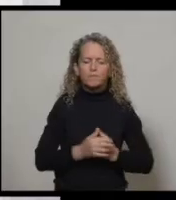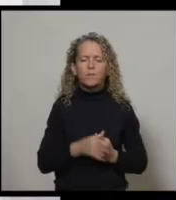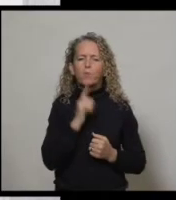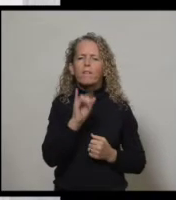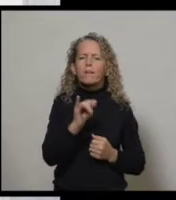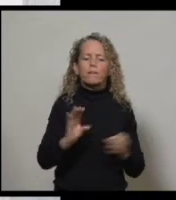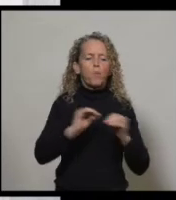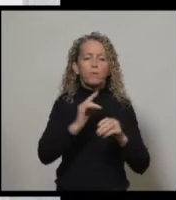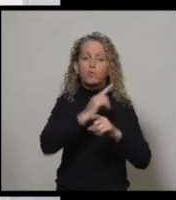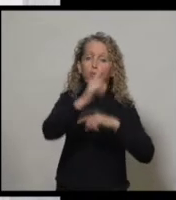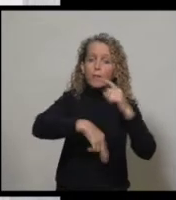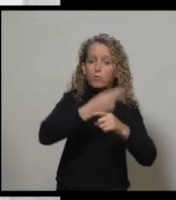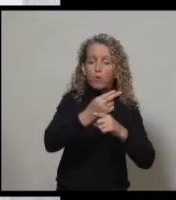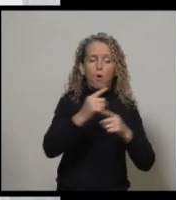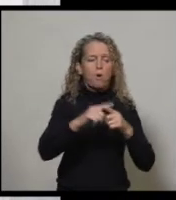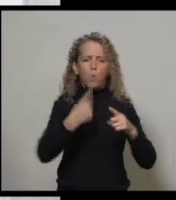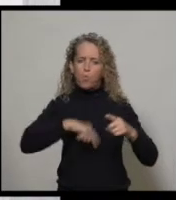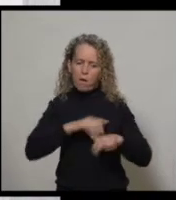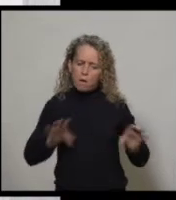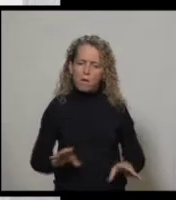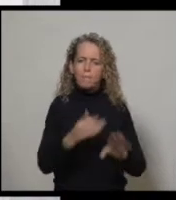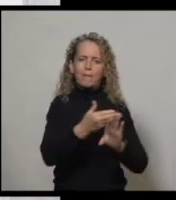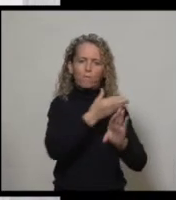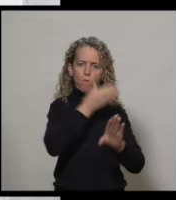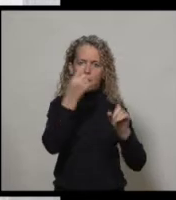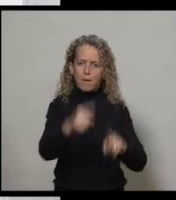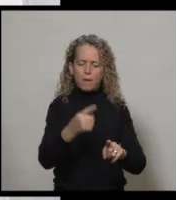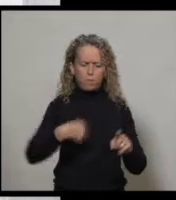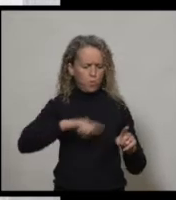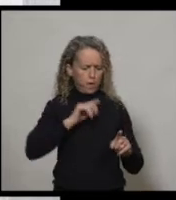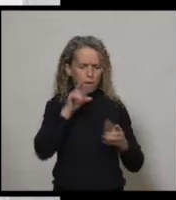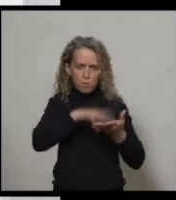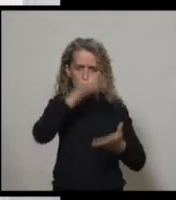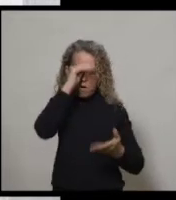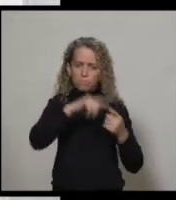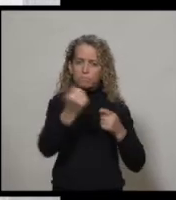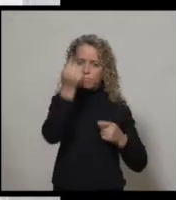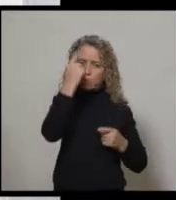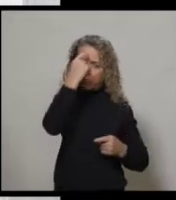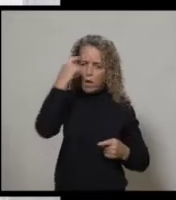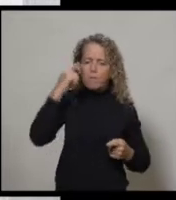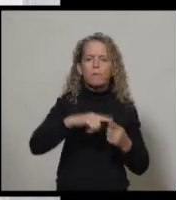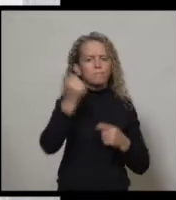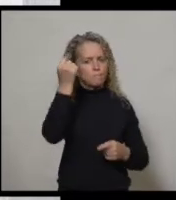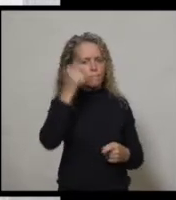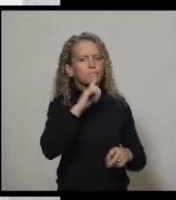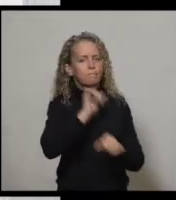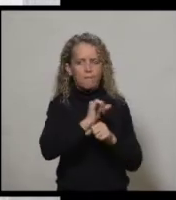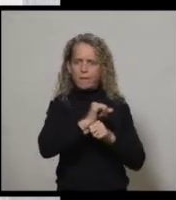proactive, strength-based approach looking at how we understand trauma, knowing that it's prevalent, knowing that